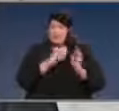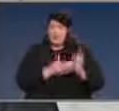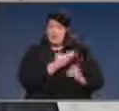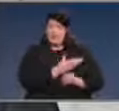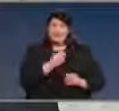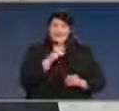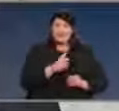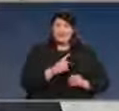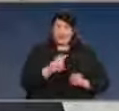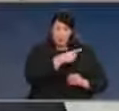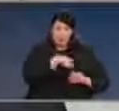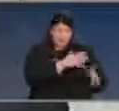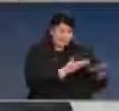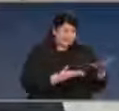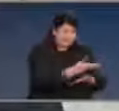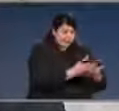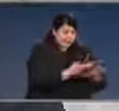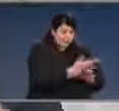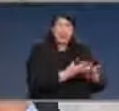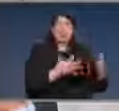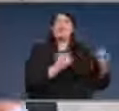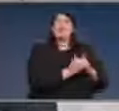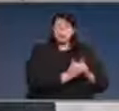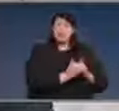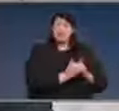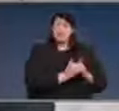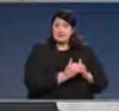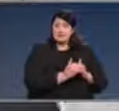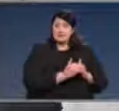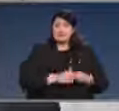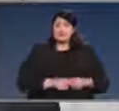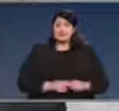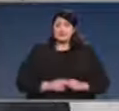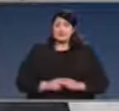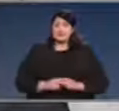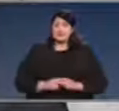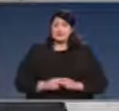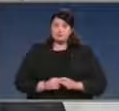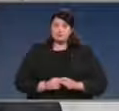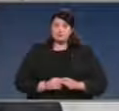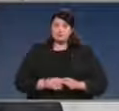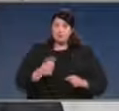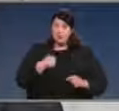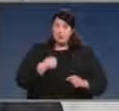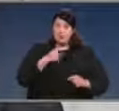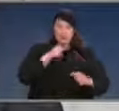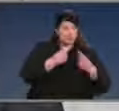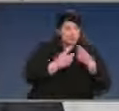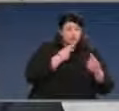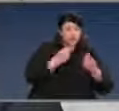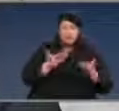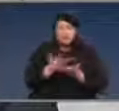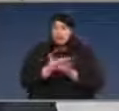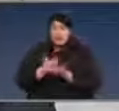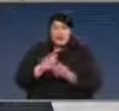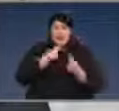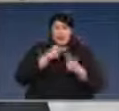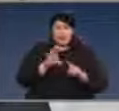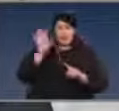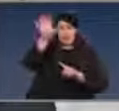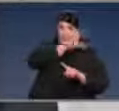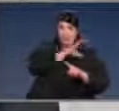agreed. And that will lead to much better sharing of that information to guide the public